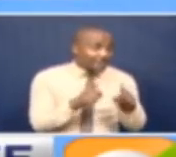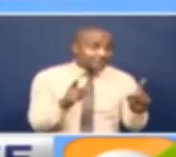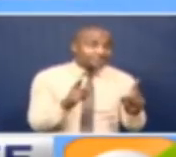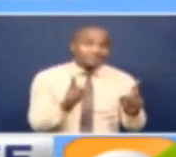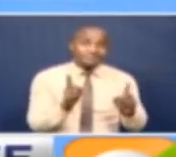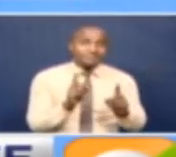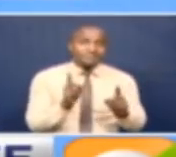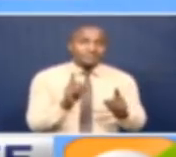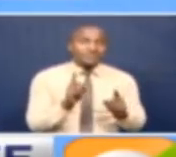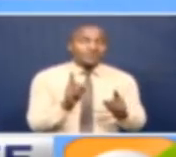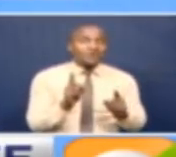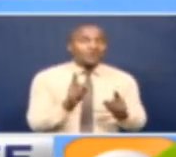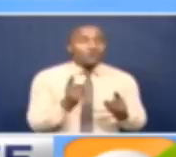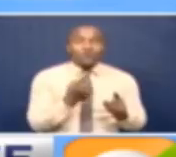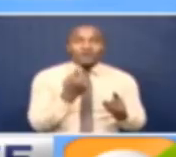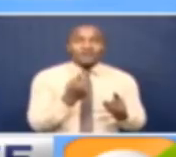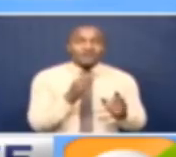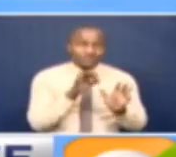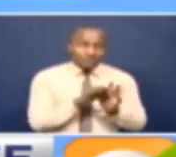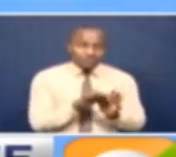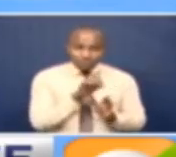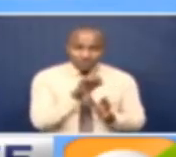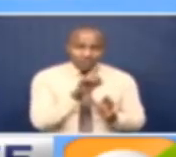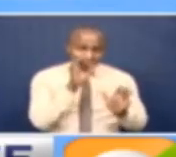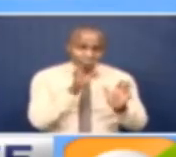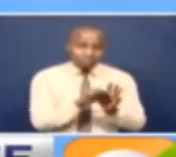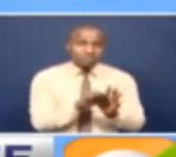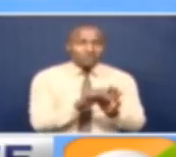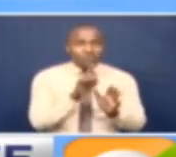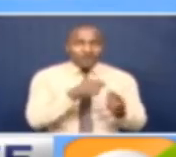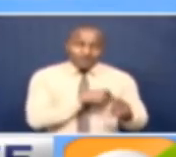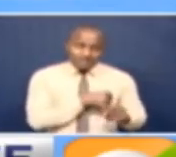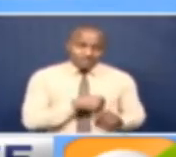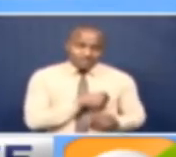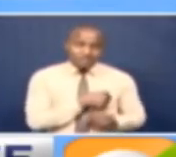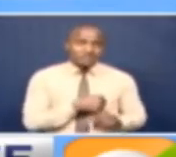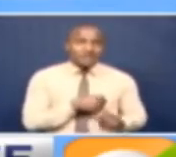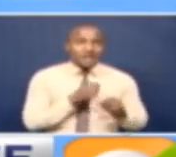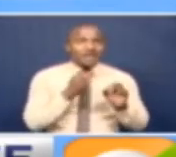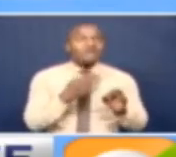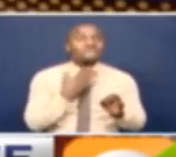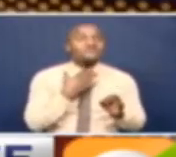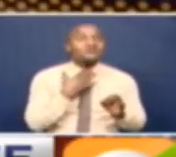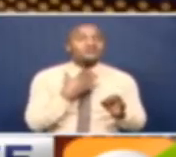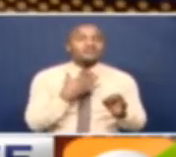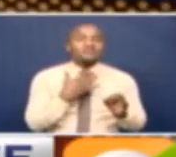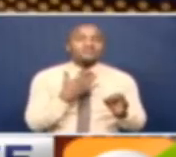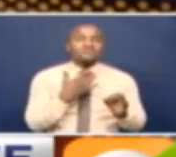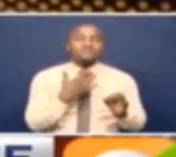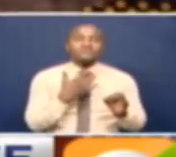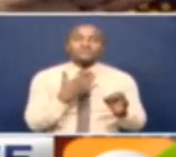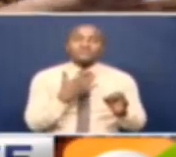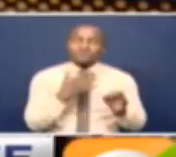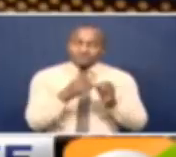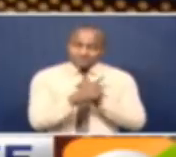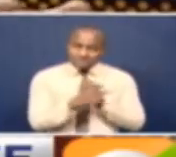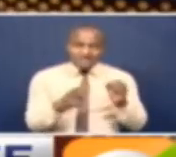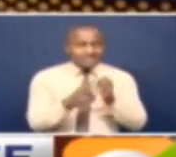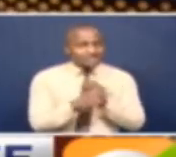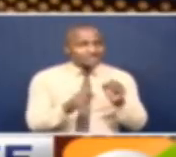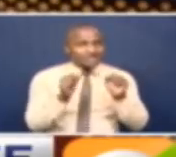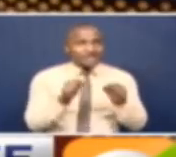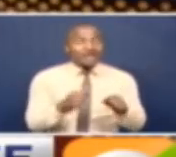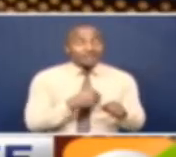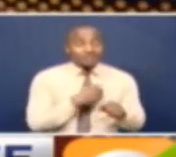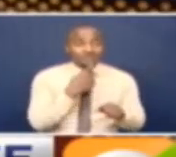one vote that is being cast, and there is only one agent, if we had wanted, we'll have returned 300,000 votes. No, so I can tell you for a